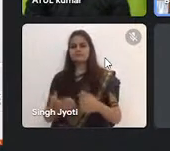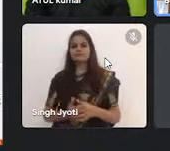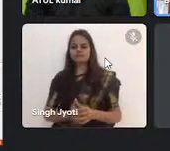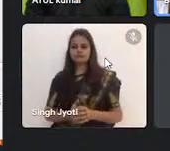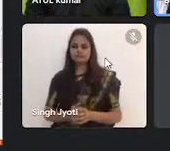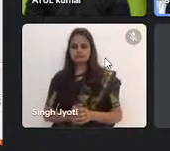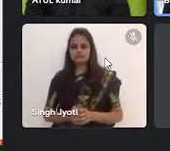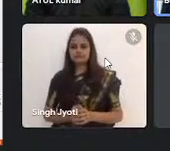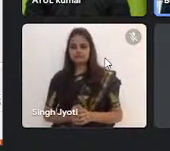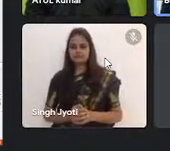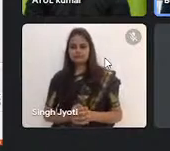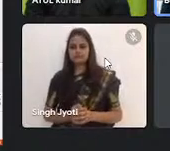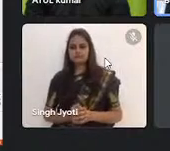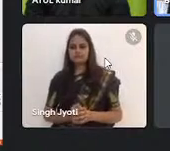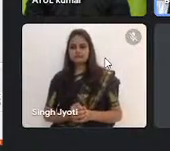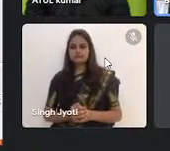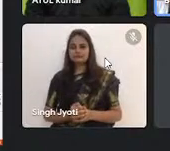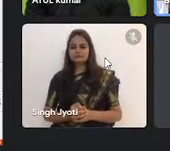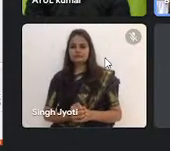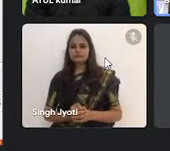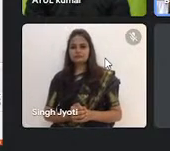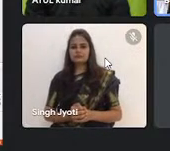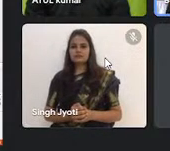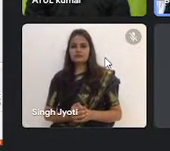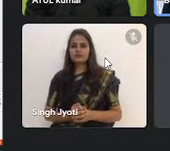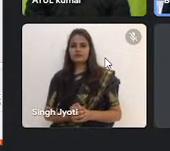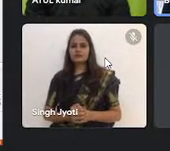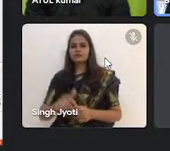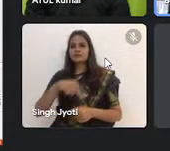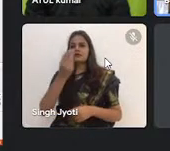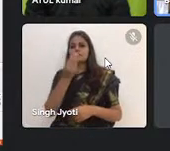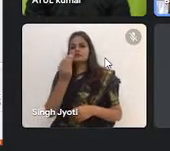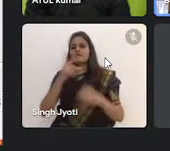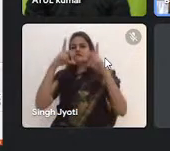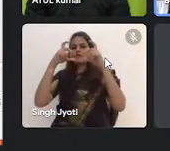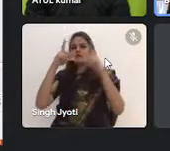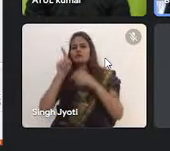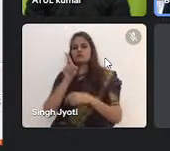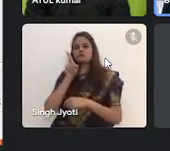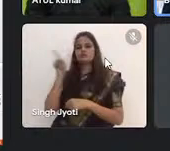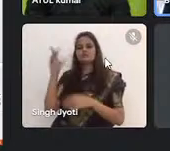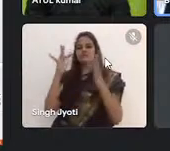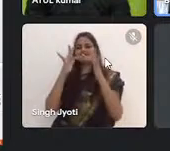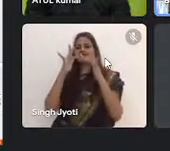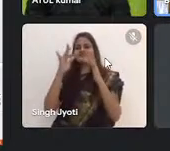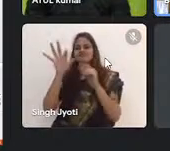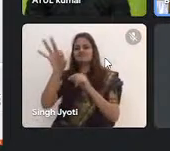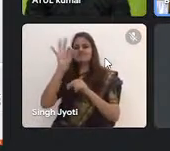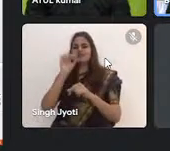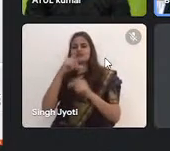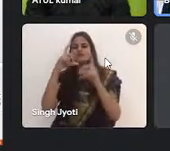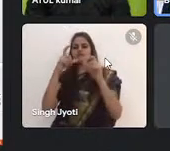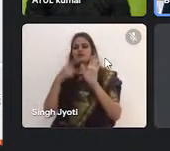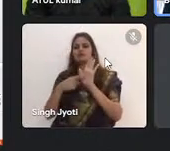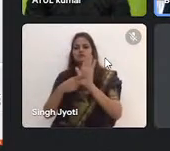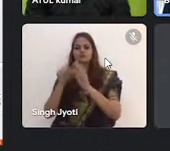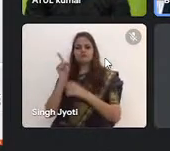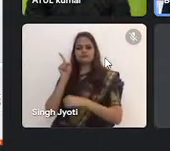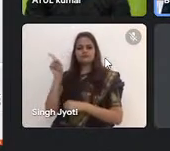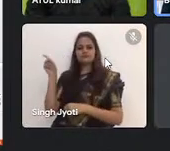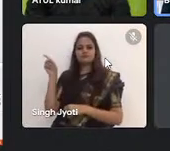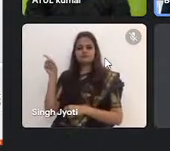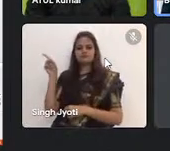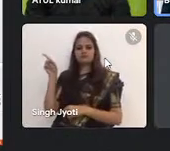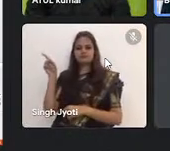Okay, so here are a whole load of pictures I've just taken off the internet of various things. And you'll notice